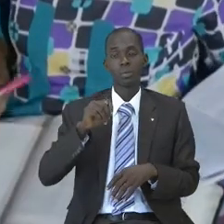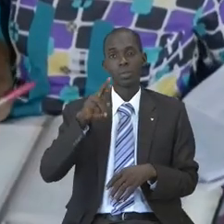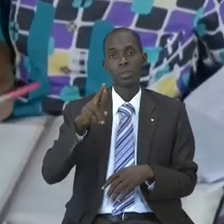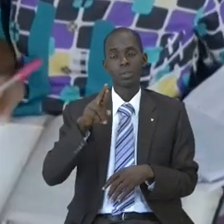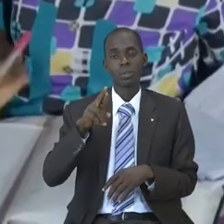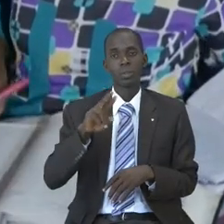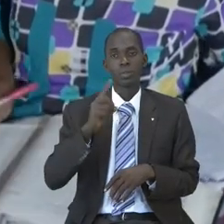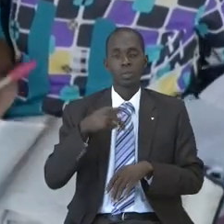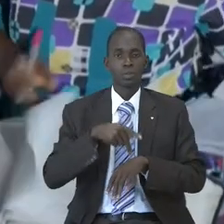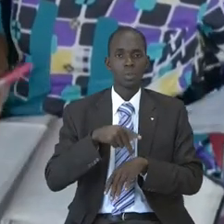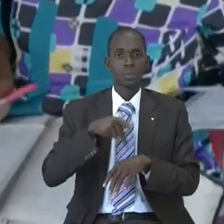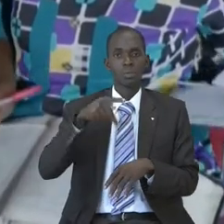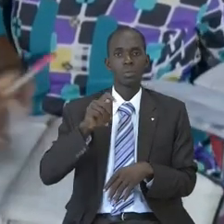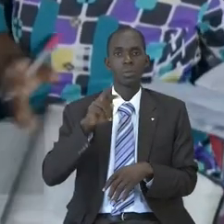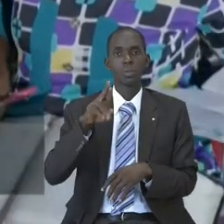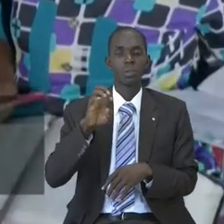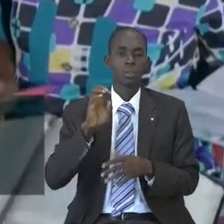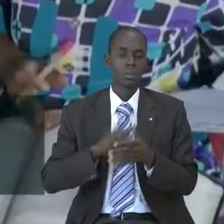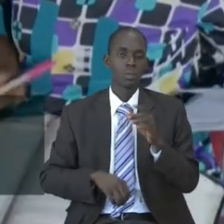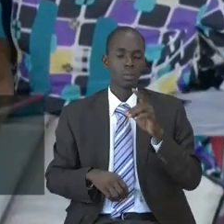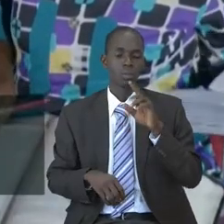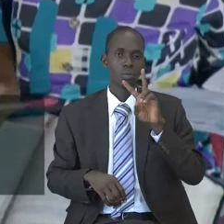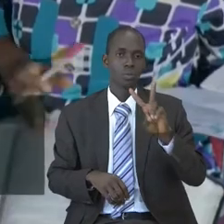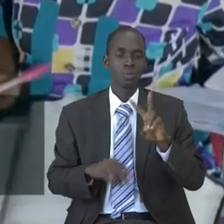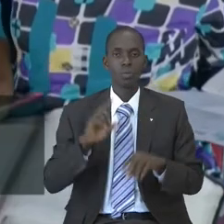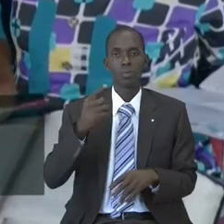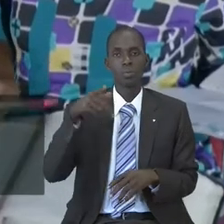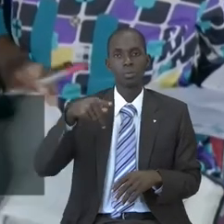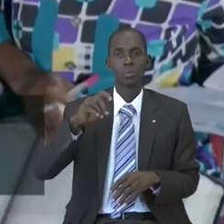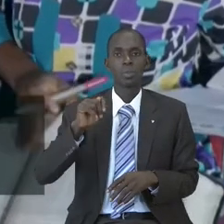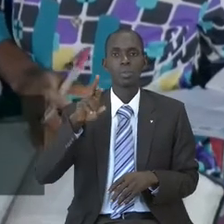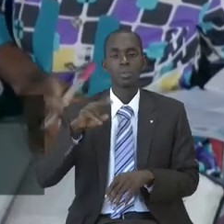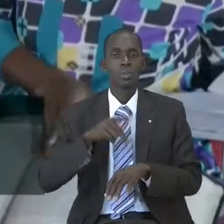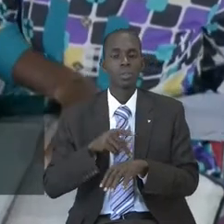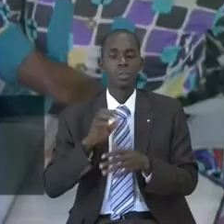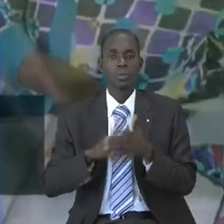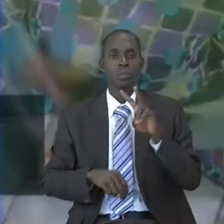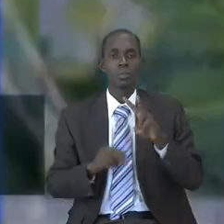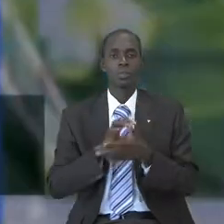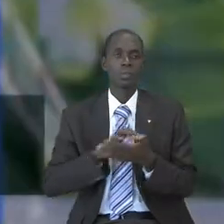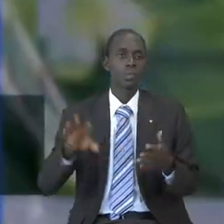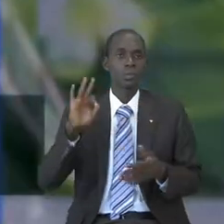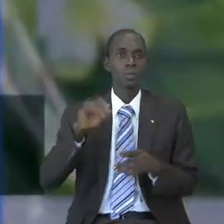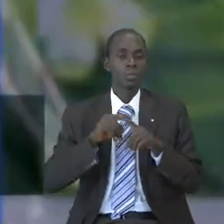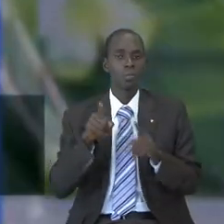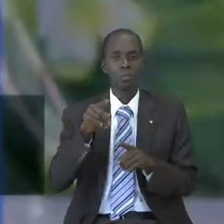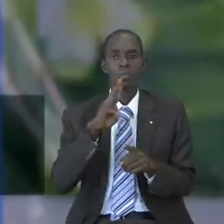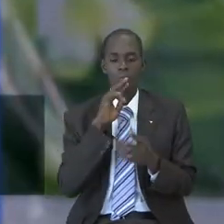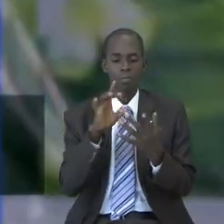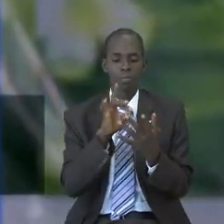First Peter chapter 2, reading from verse 9. But ye are a chosen